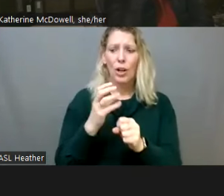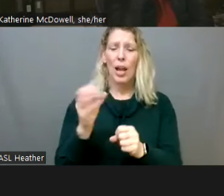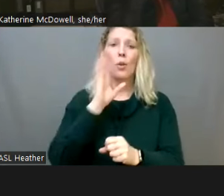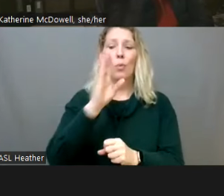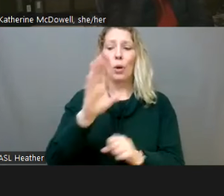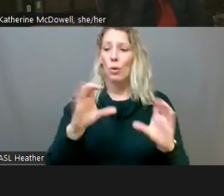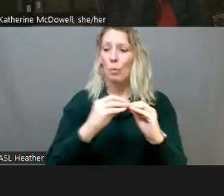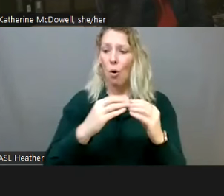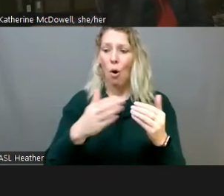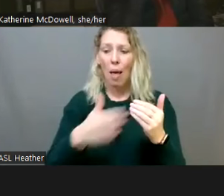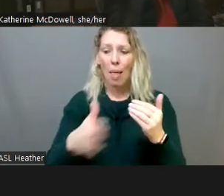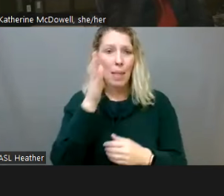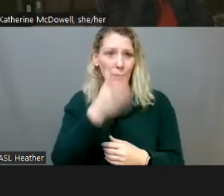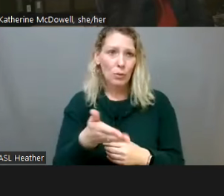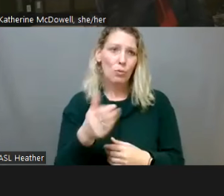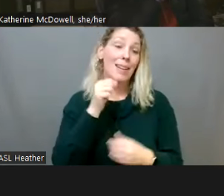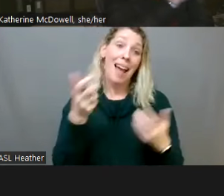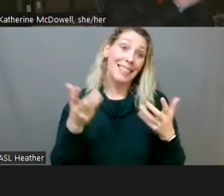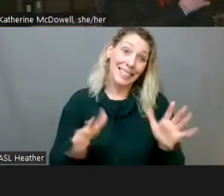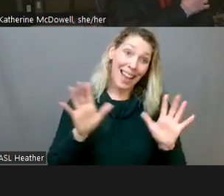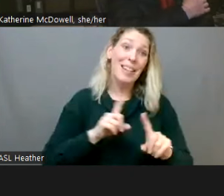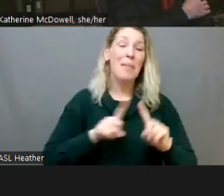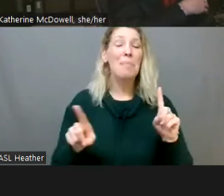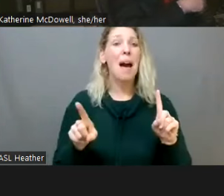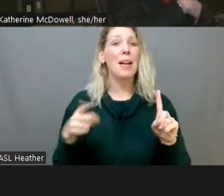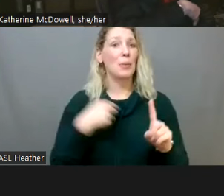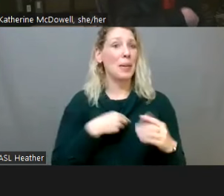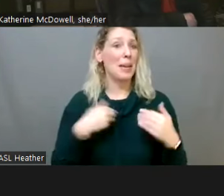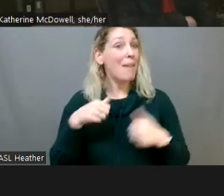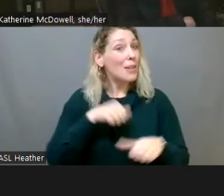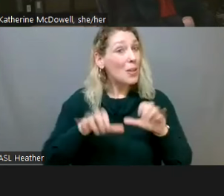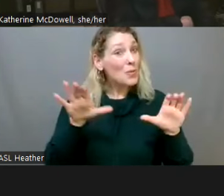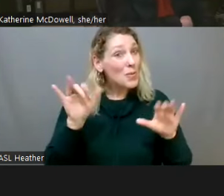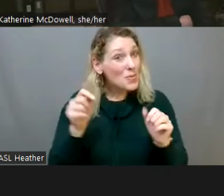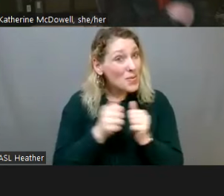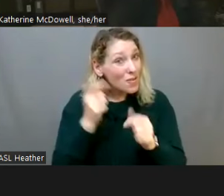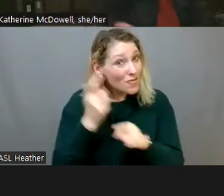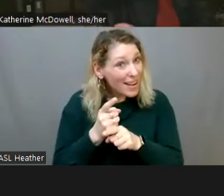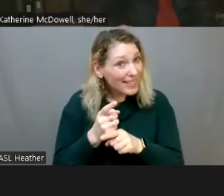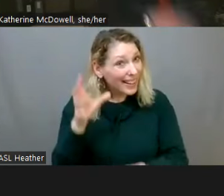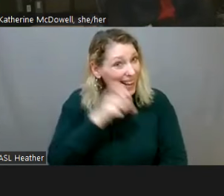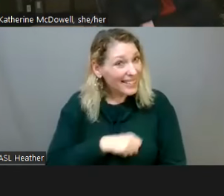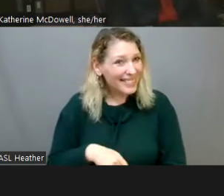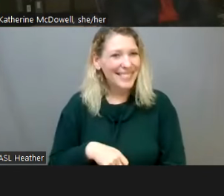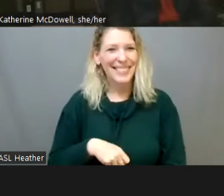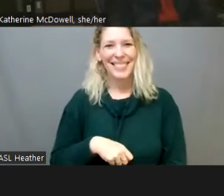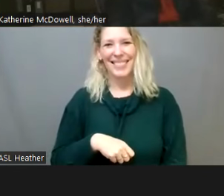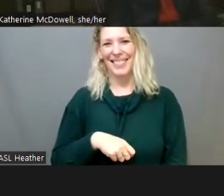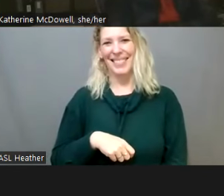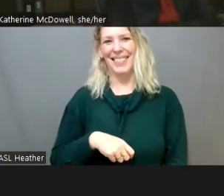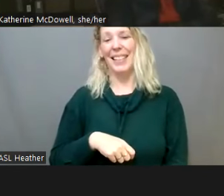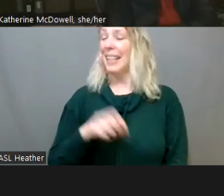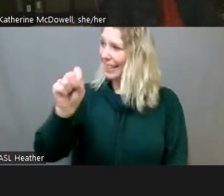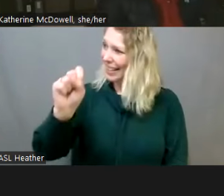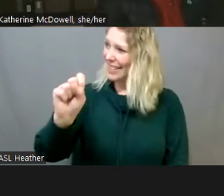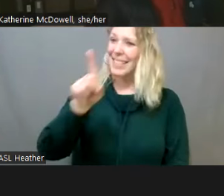in the future. We're not done yet, but at least we have each other to do it with, right? Yes. So